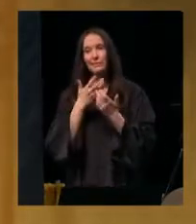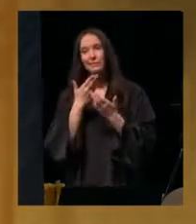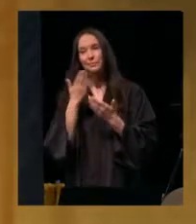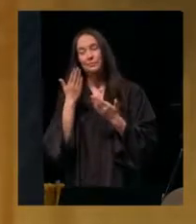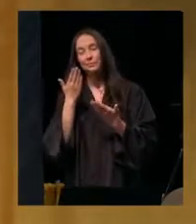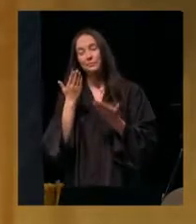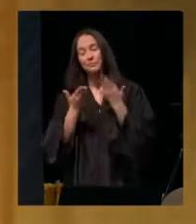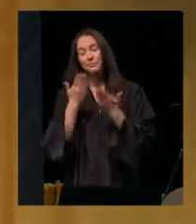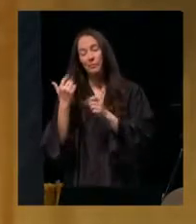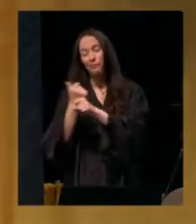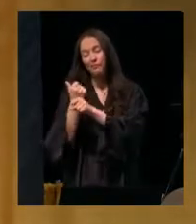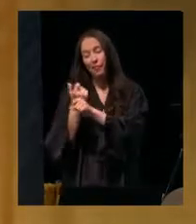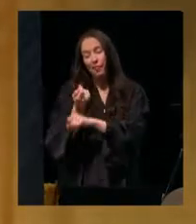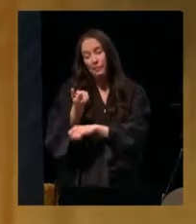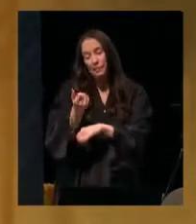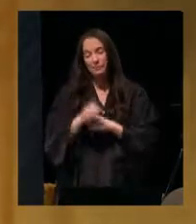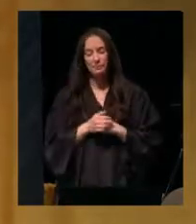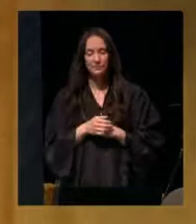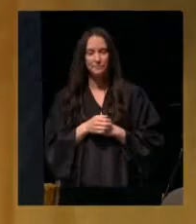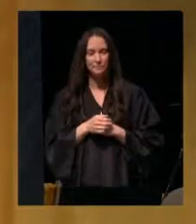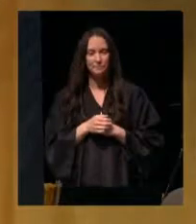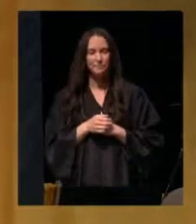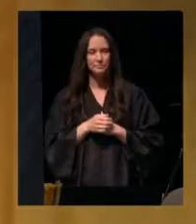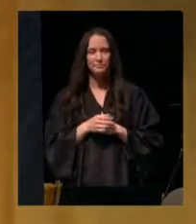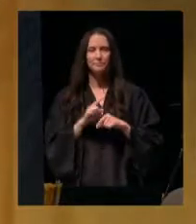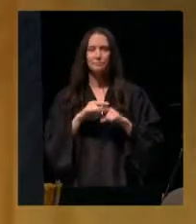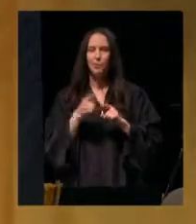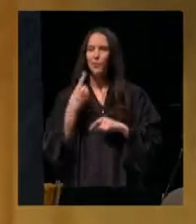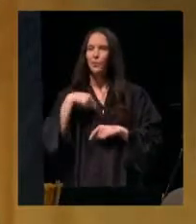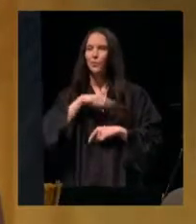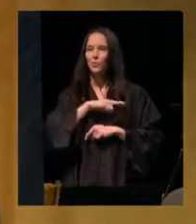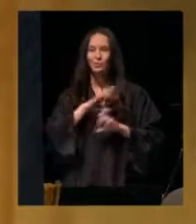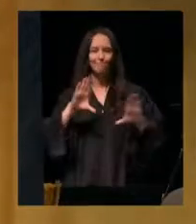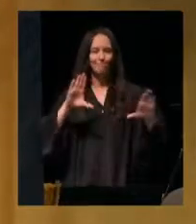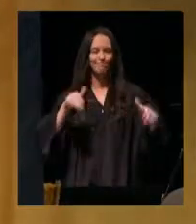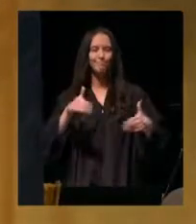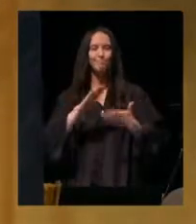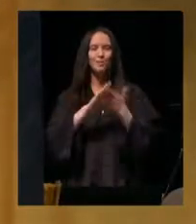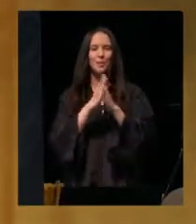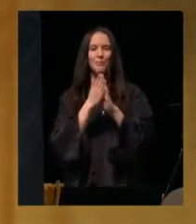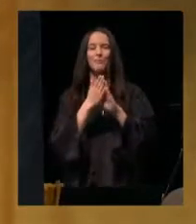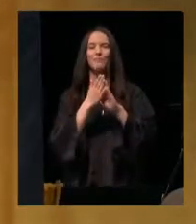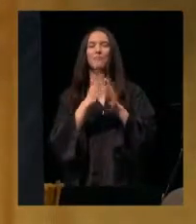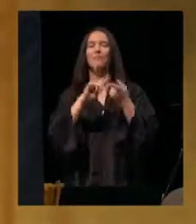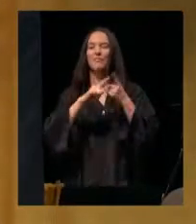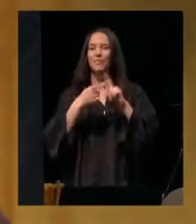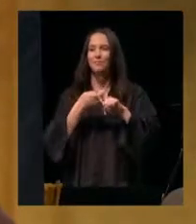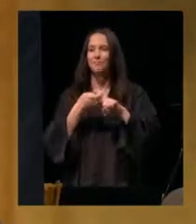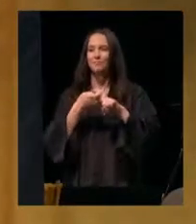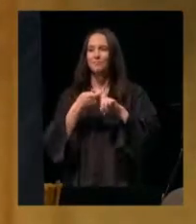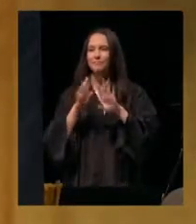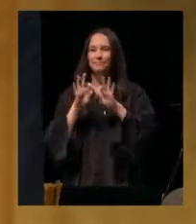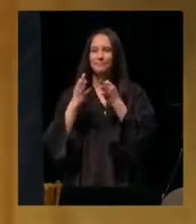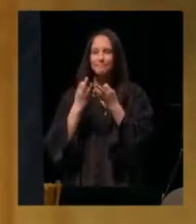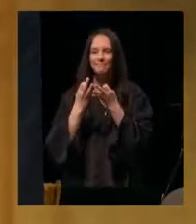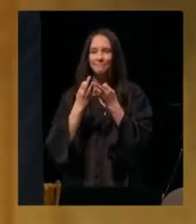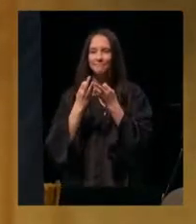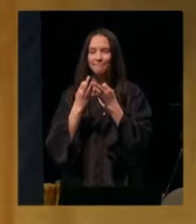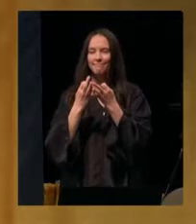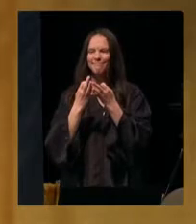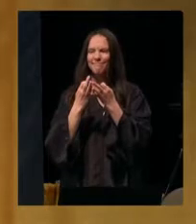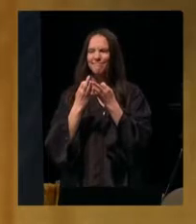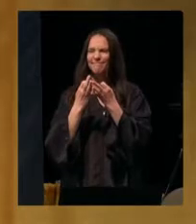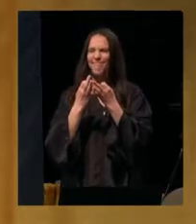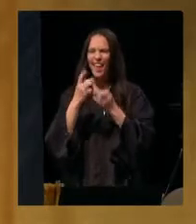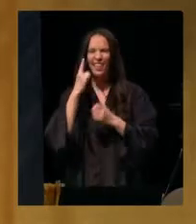another. I say this because we truly have become a family, and I consider you all my brothers and sisters. Through